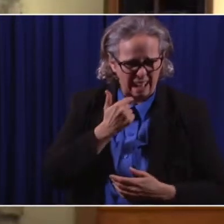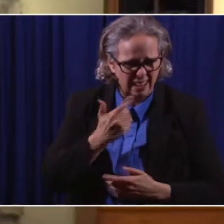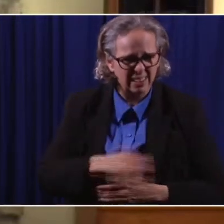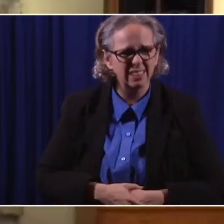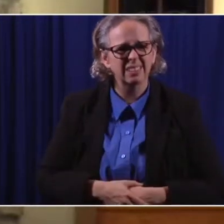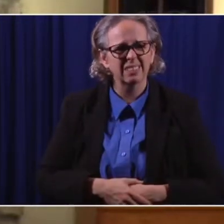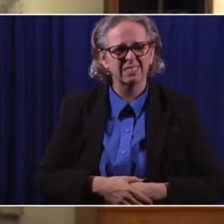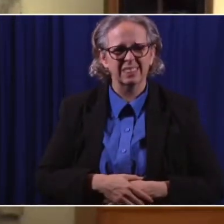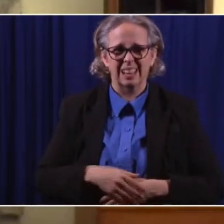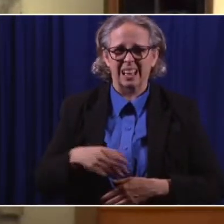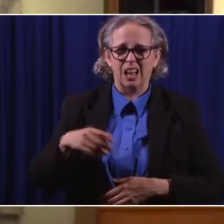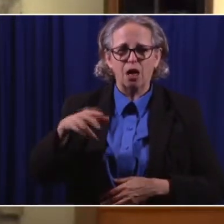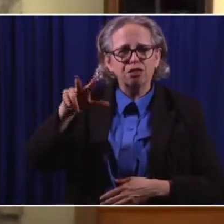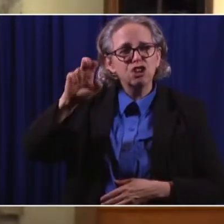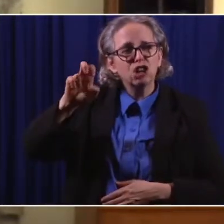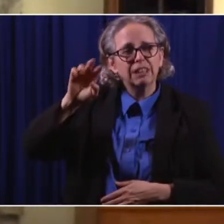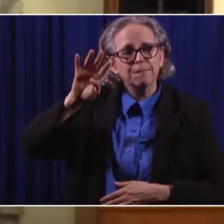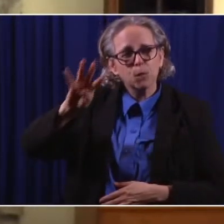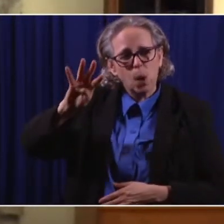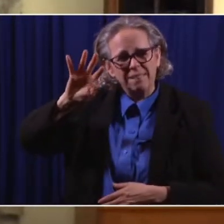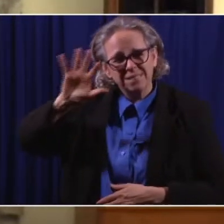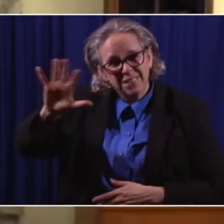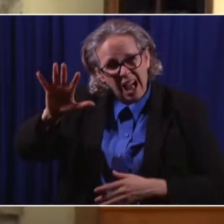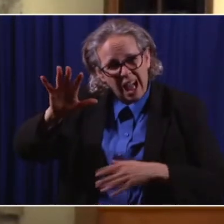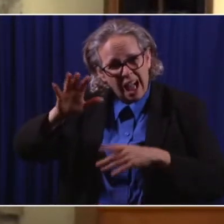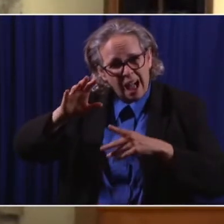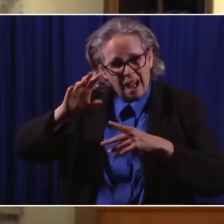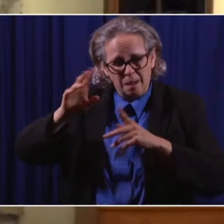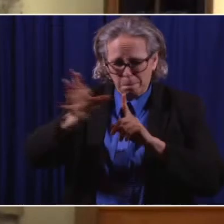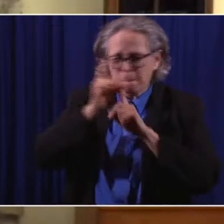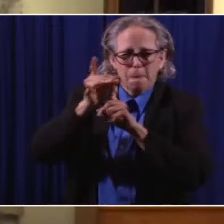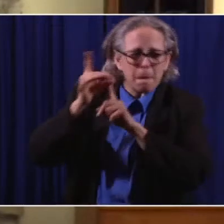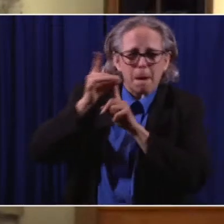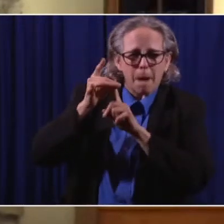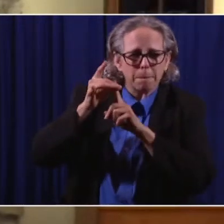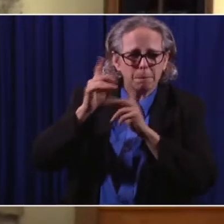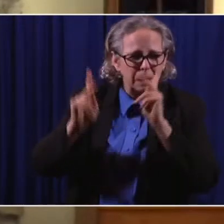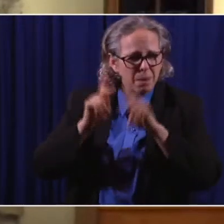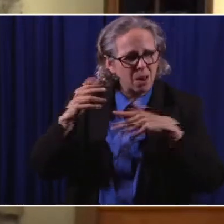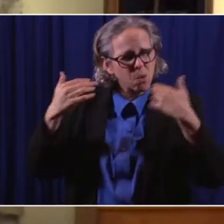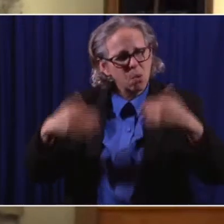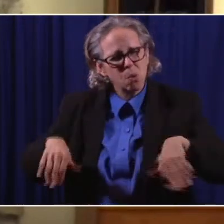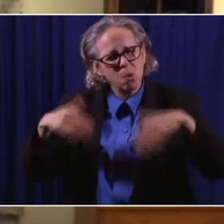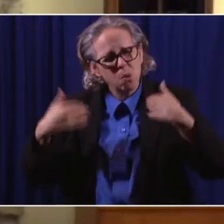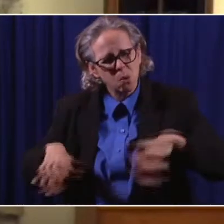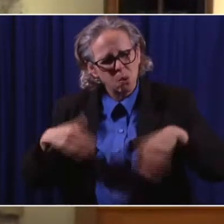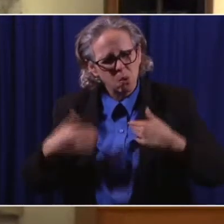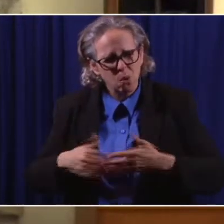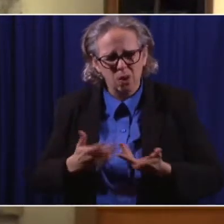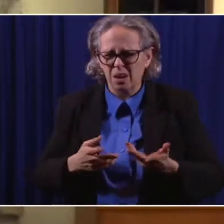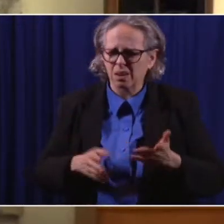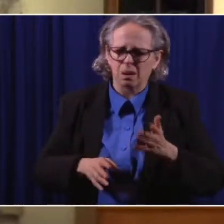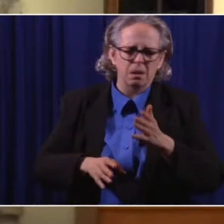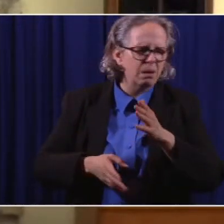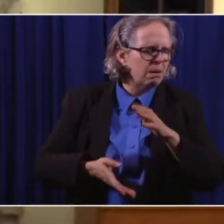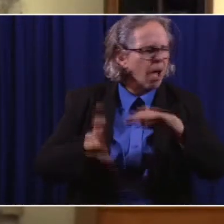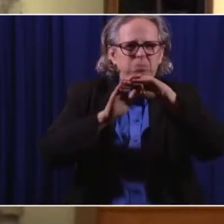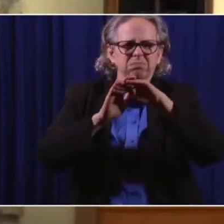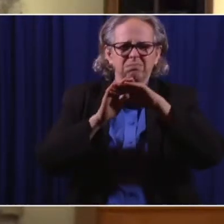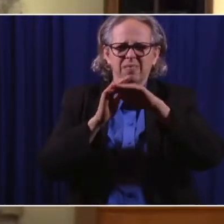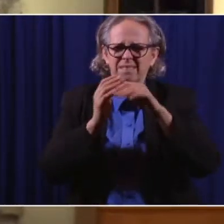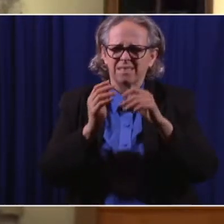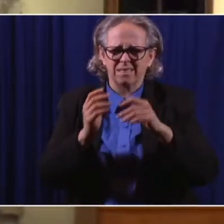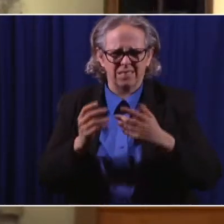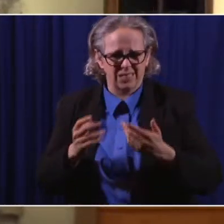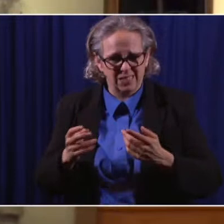high. They're at 345 cases per 100,000. The county has had sustained increase in new cases, also sustained